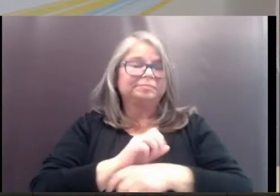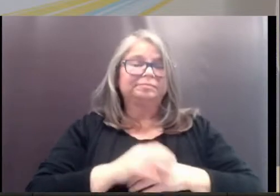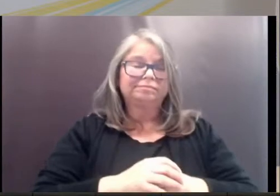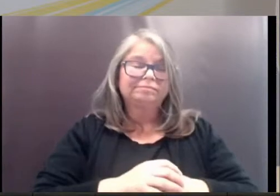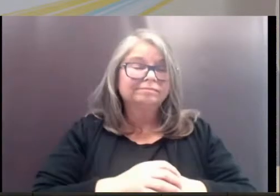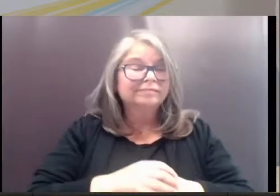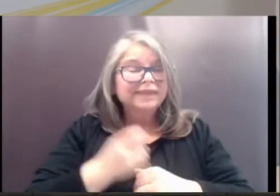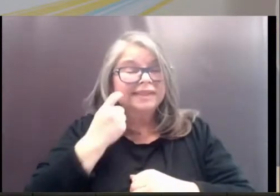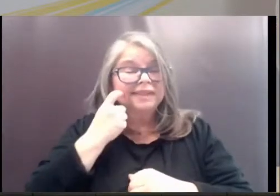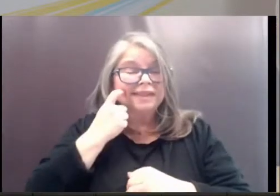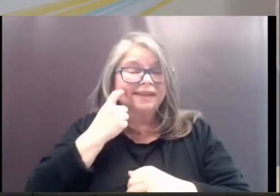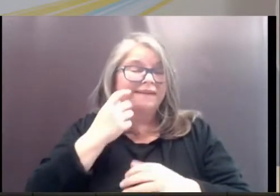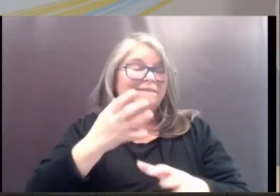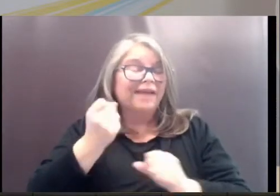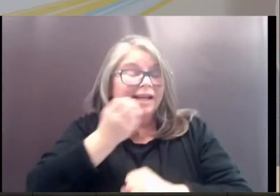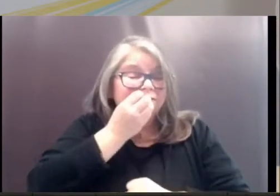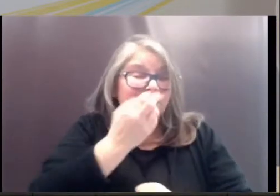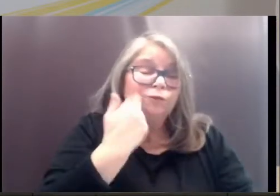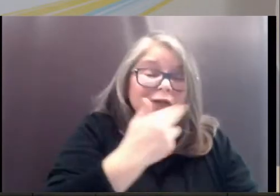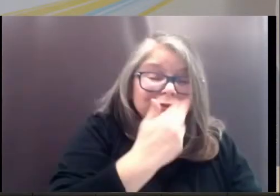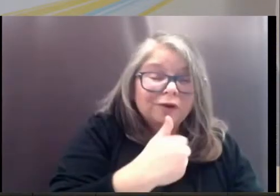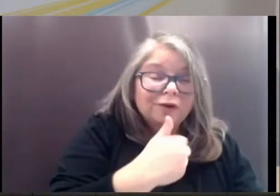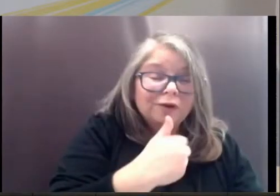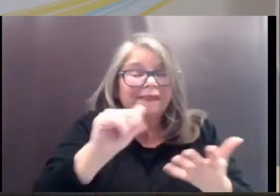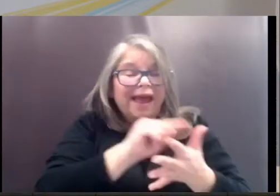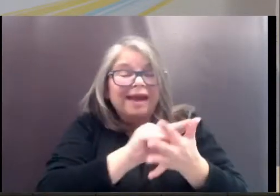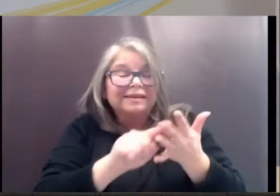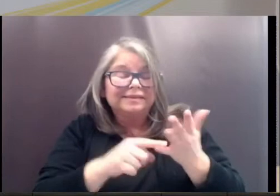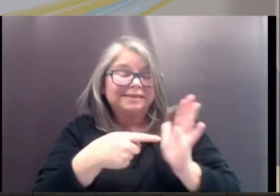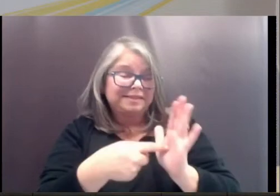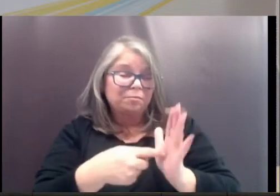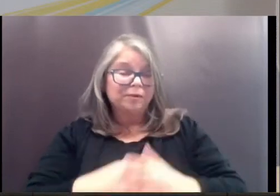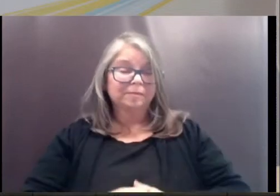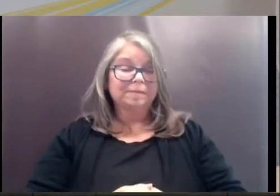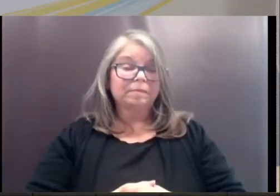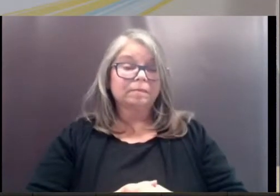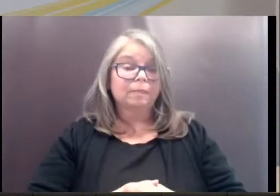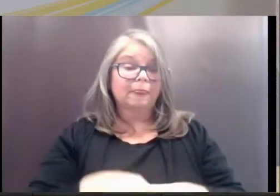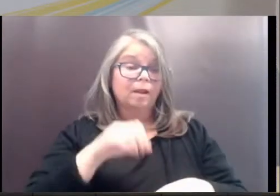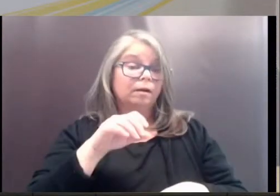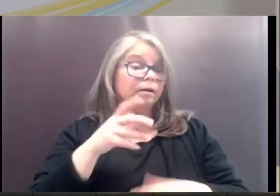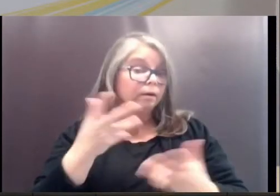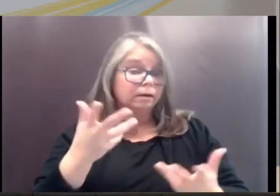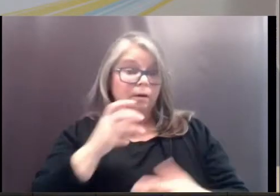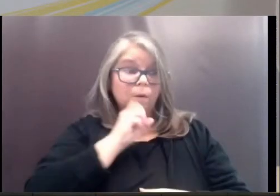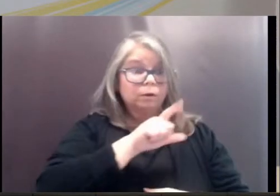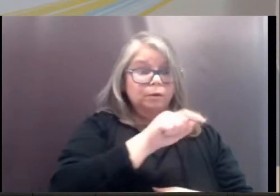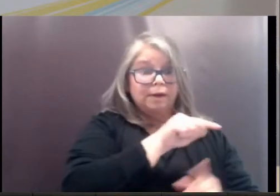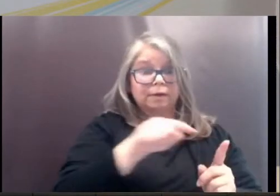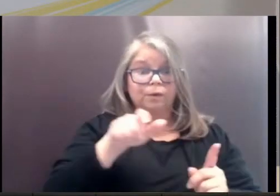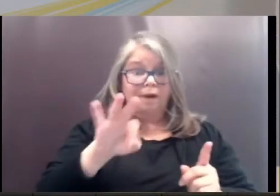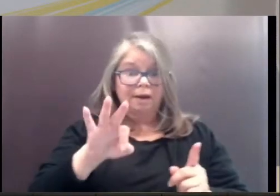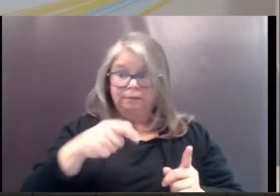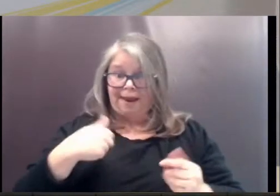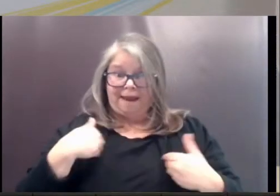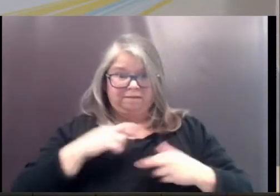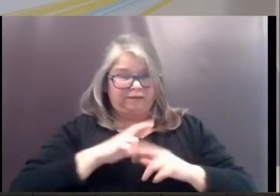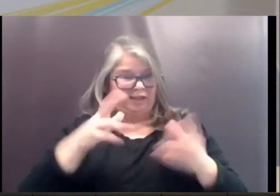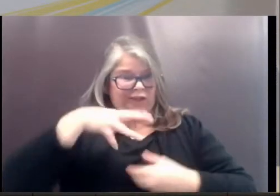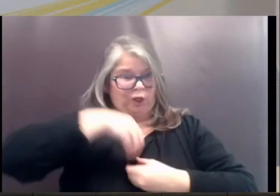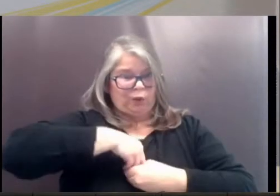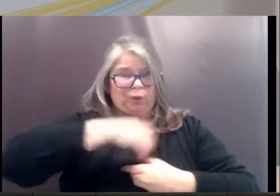industry, or of course at any time if you're experiencing any symptoms of COVID-19, not to ignore them, those